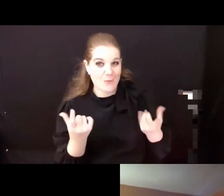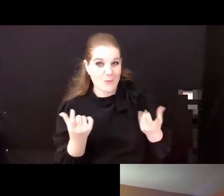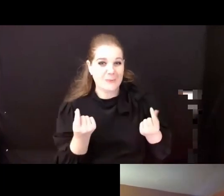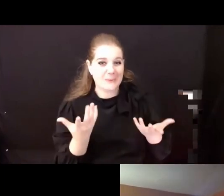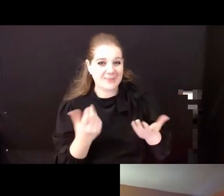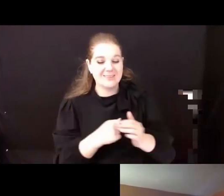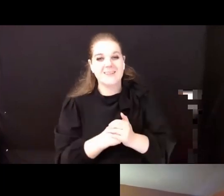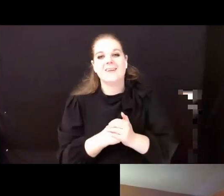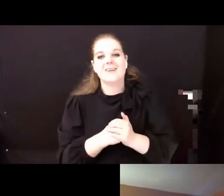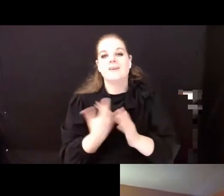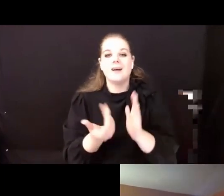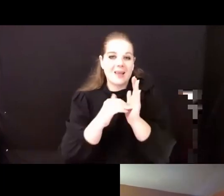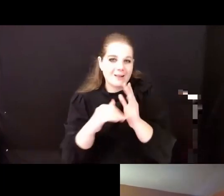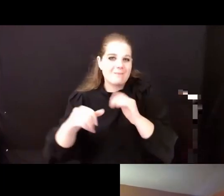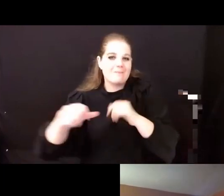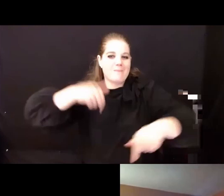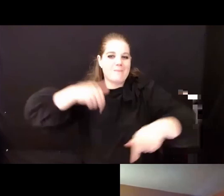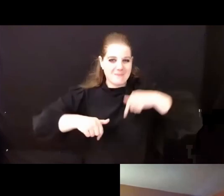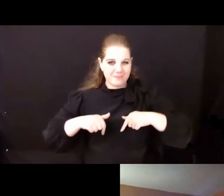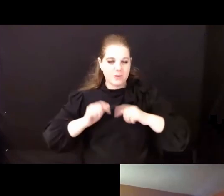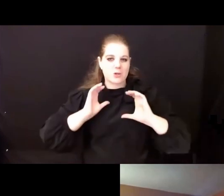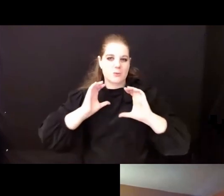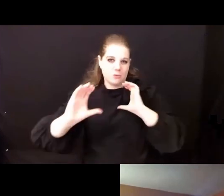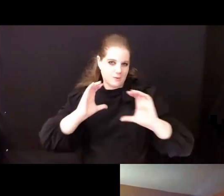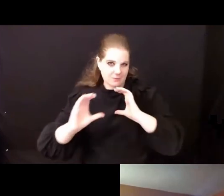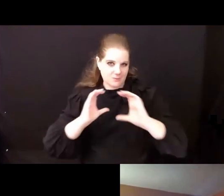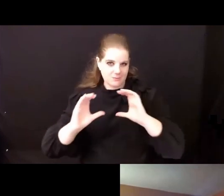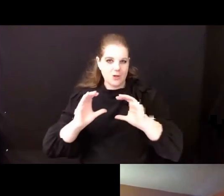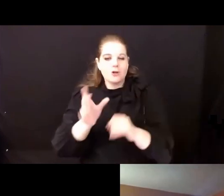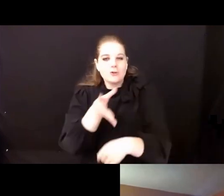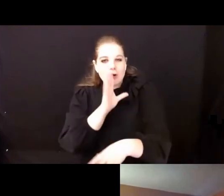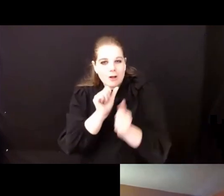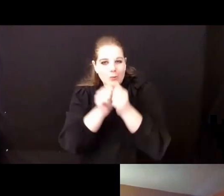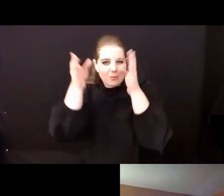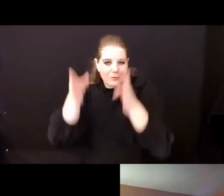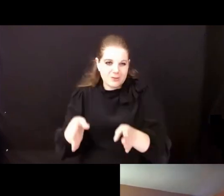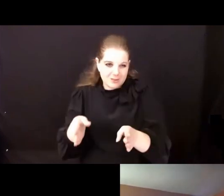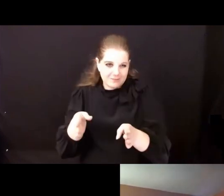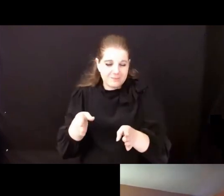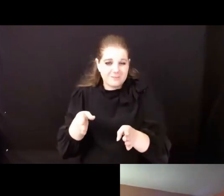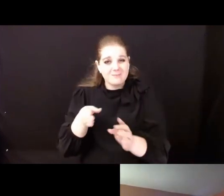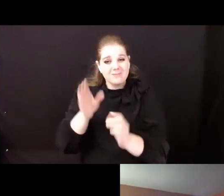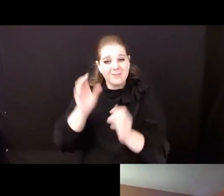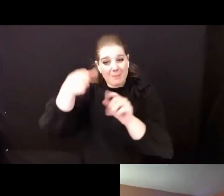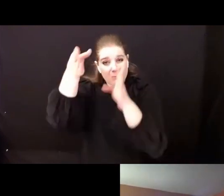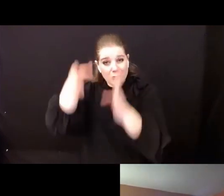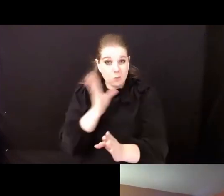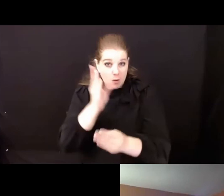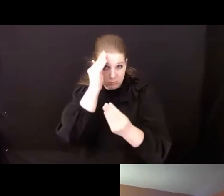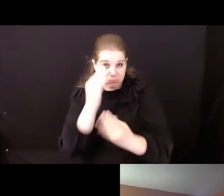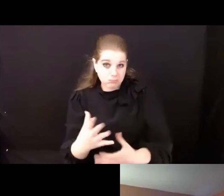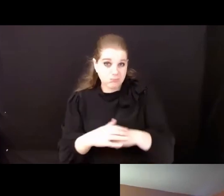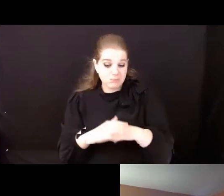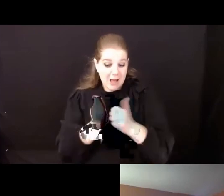back to communication, talking to that person. They will let you know how